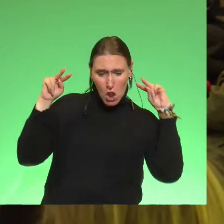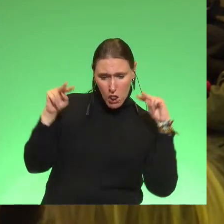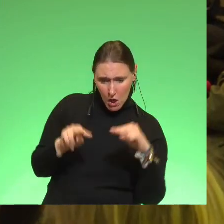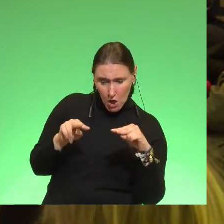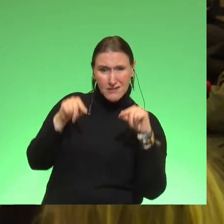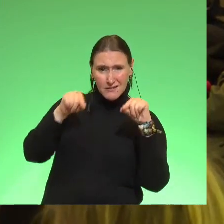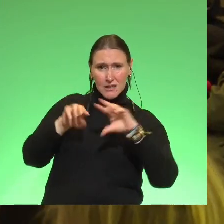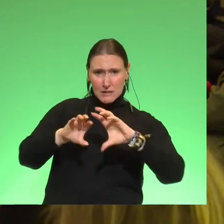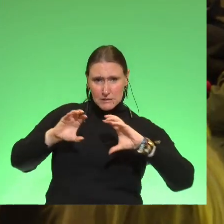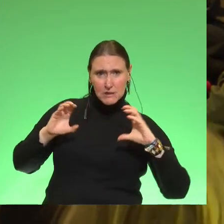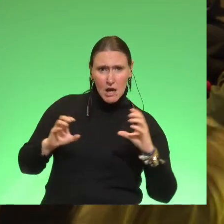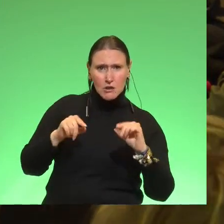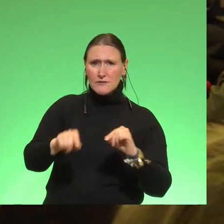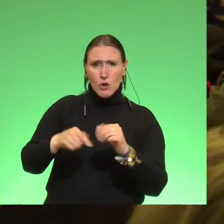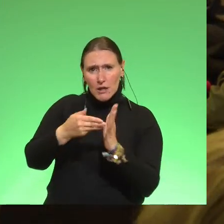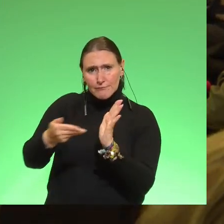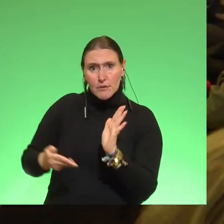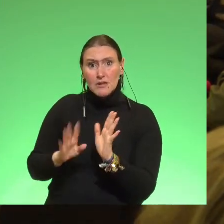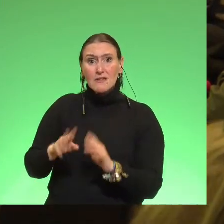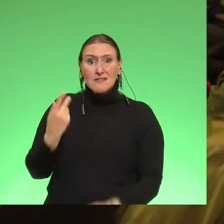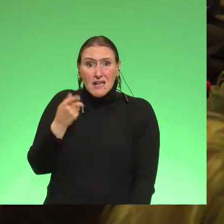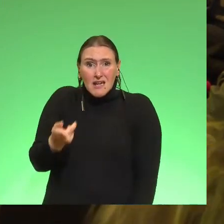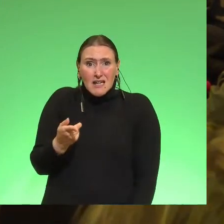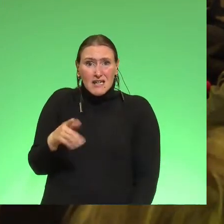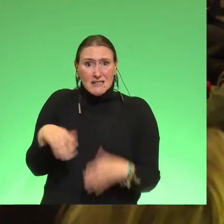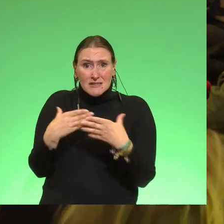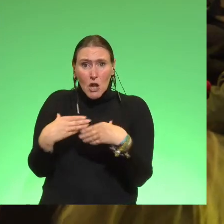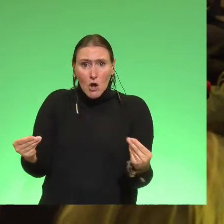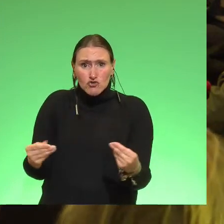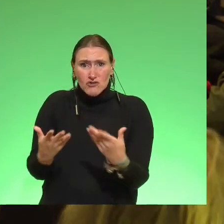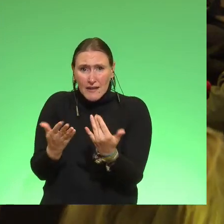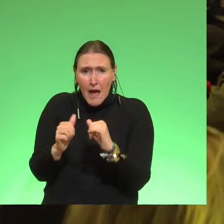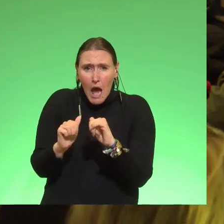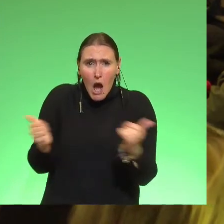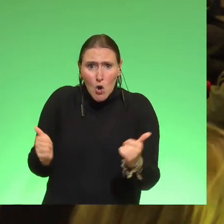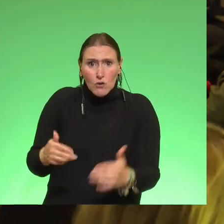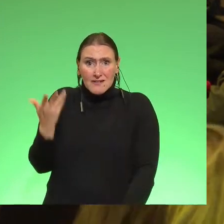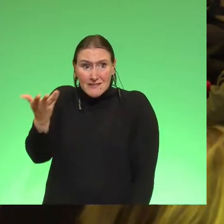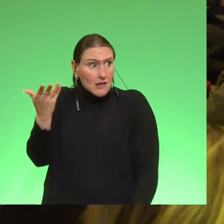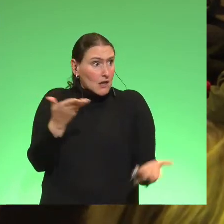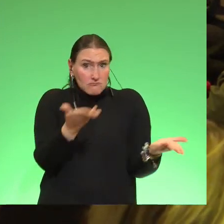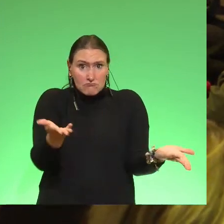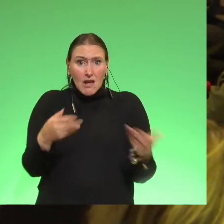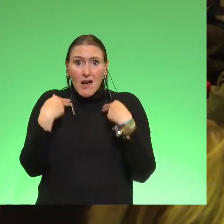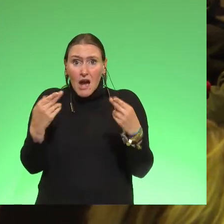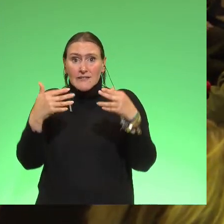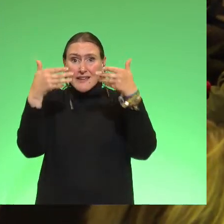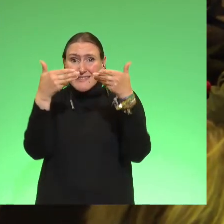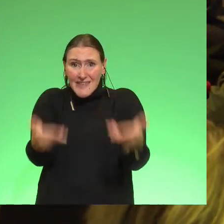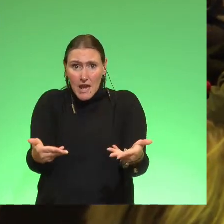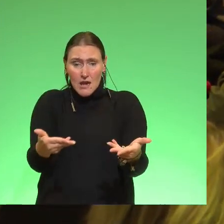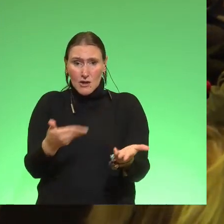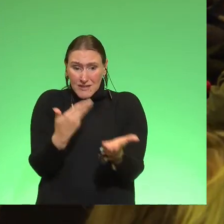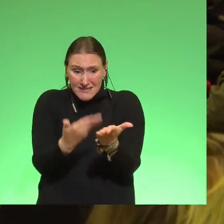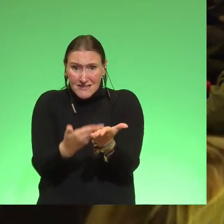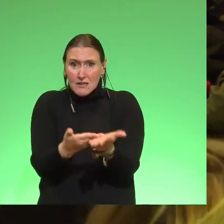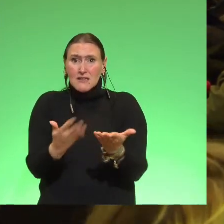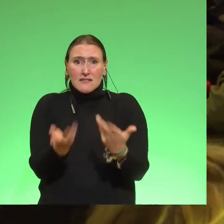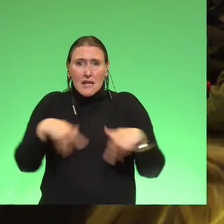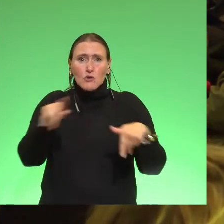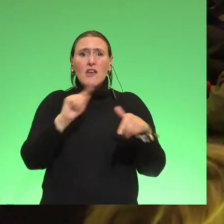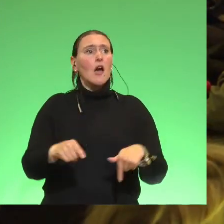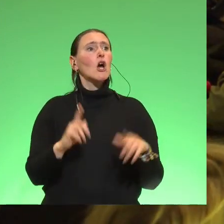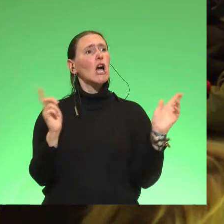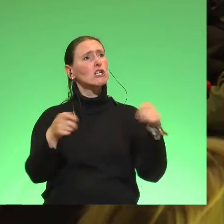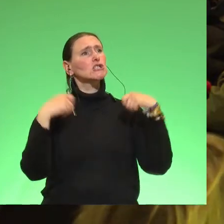the answers, the solutions are there. And so while we're sitting here talking about the kind of contentions around it, instead of